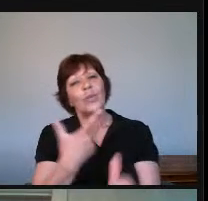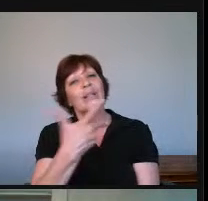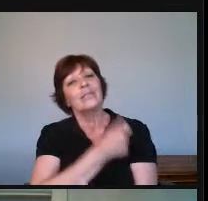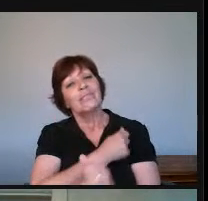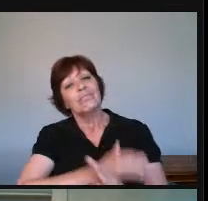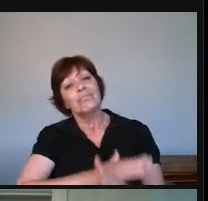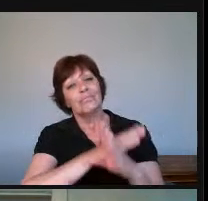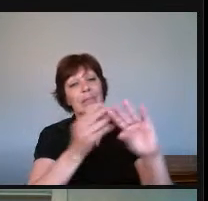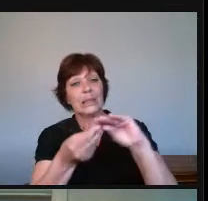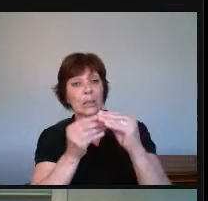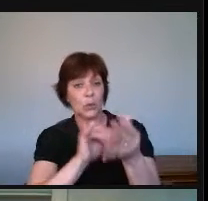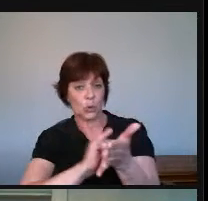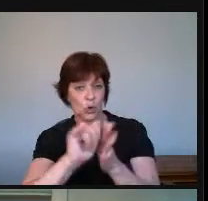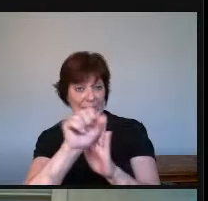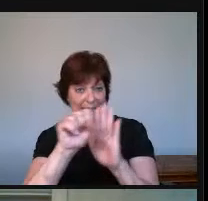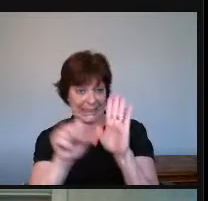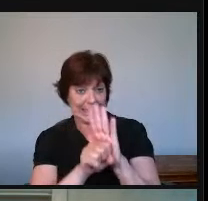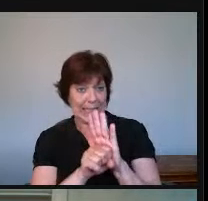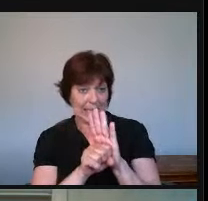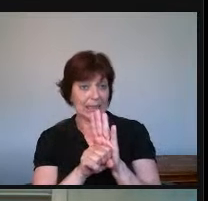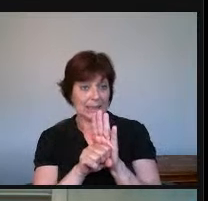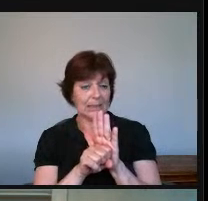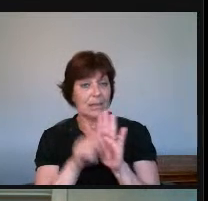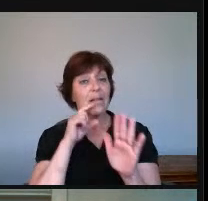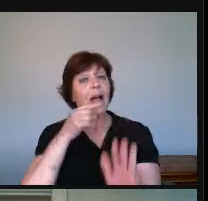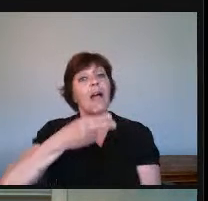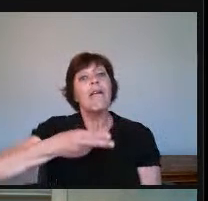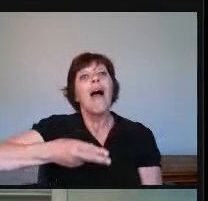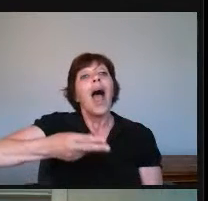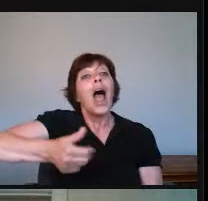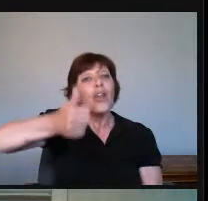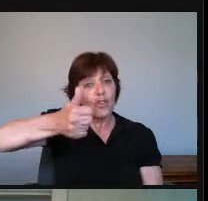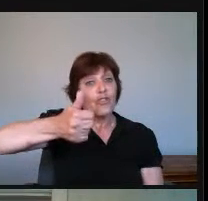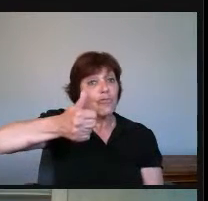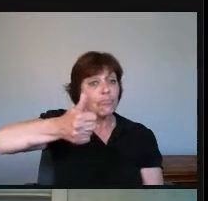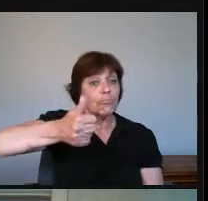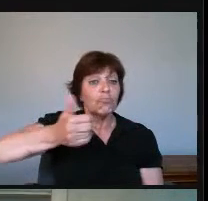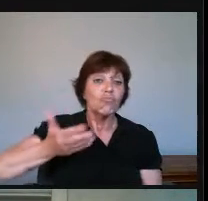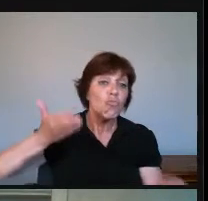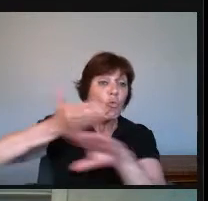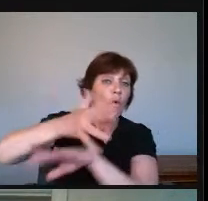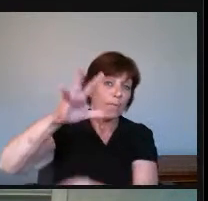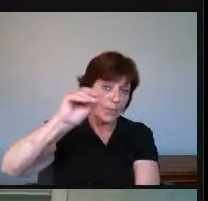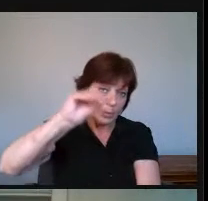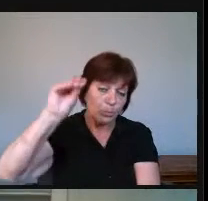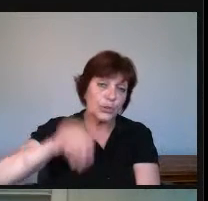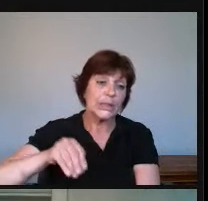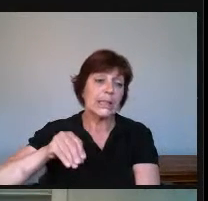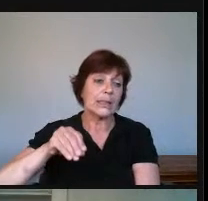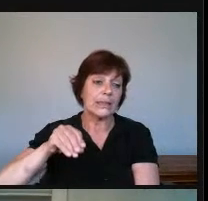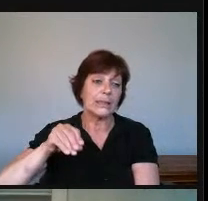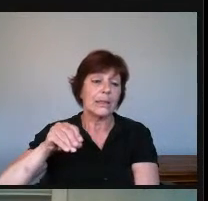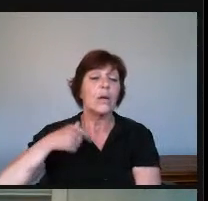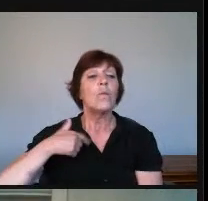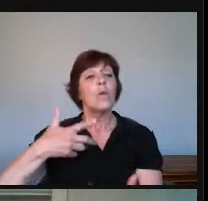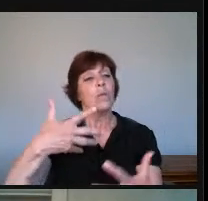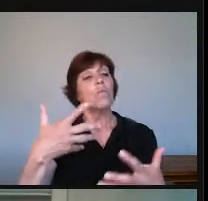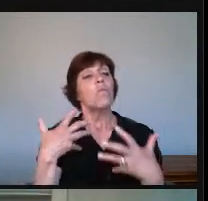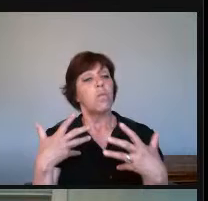numbers in New York State on slide 22 are higher. They're over 50%. We want